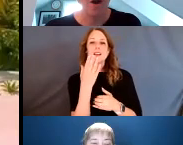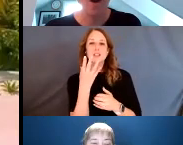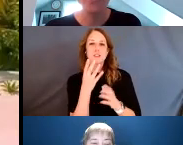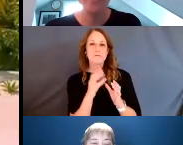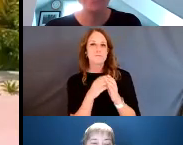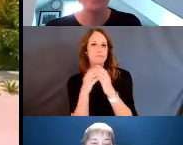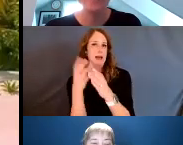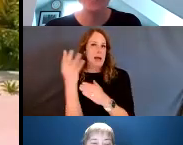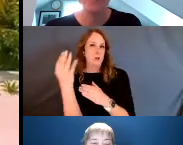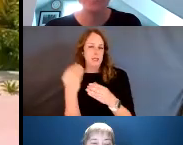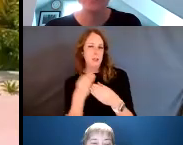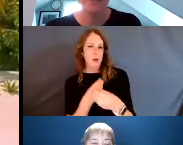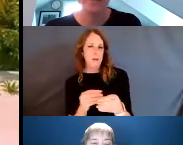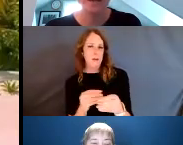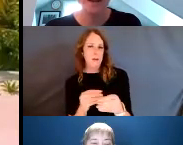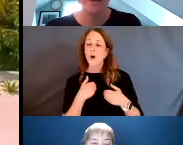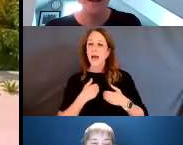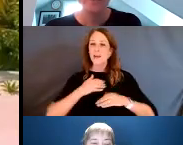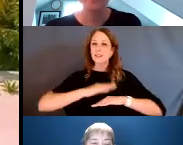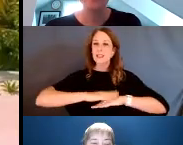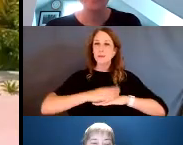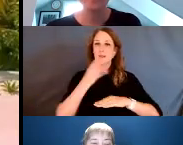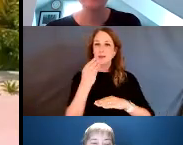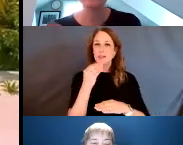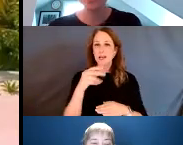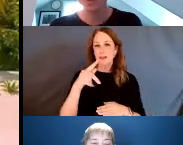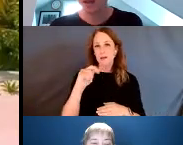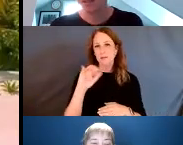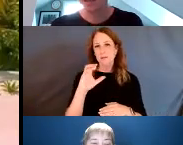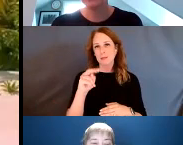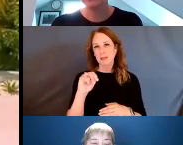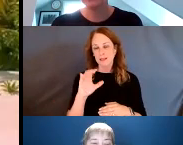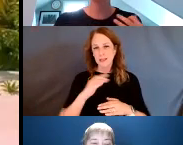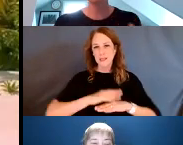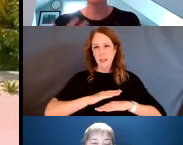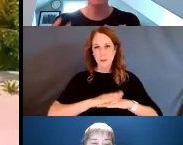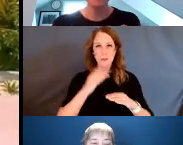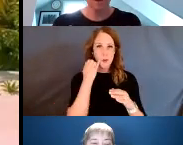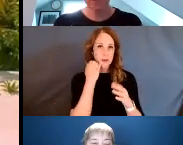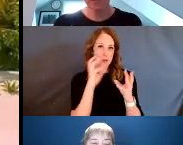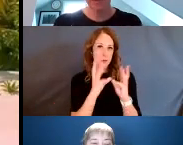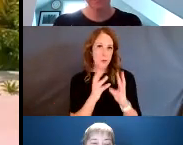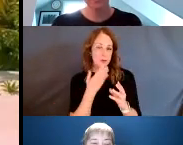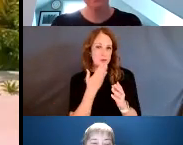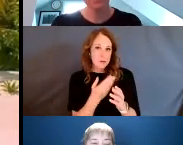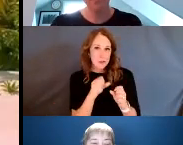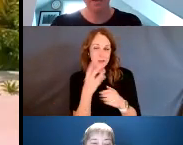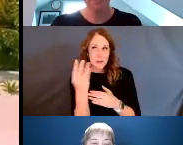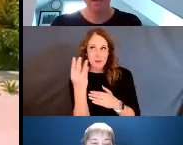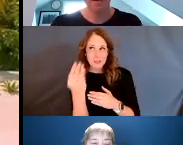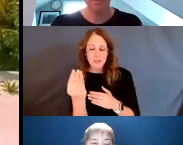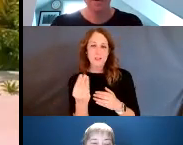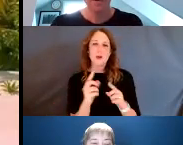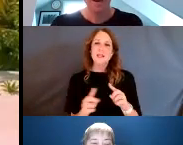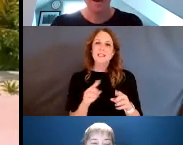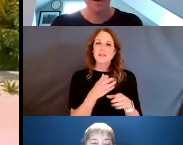office. Oh, you have a picnic table. Oh, that's a great idea. So weather permitting, you can be outside. So you're combining a couple different areas of